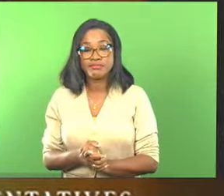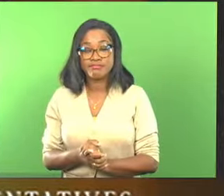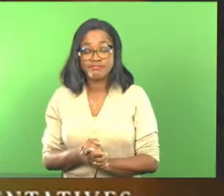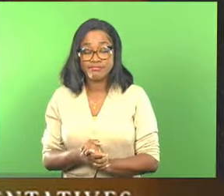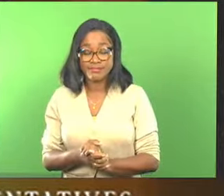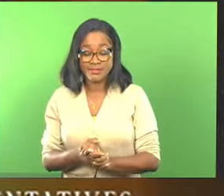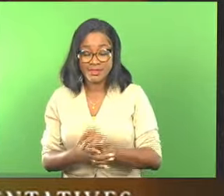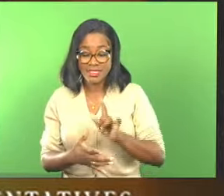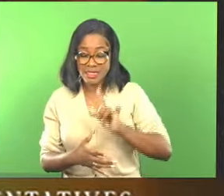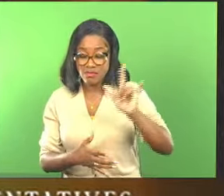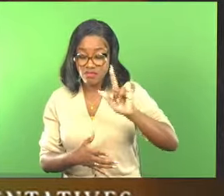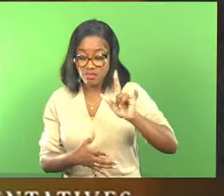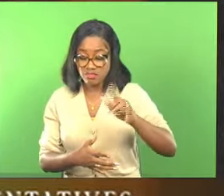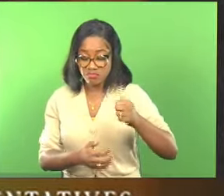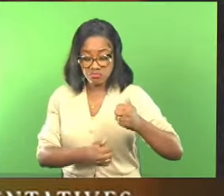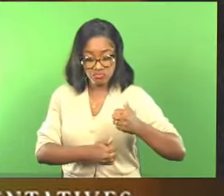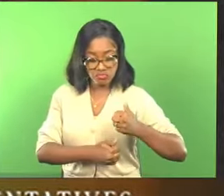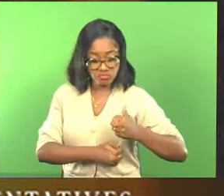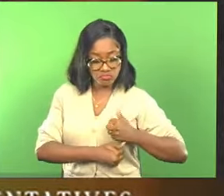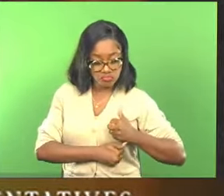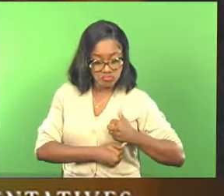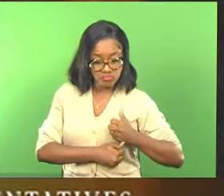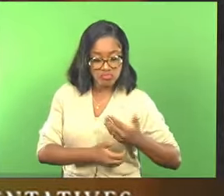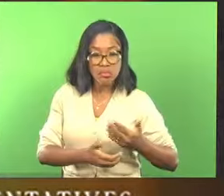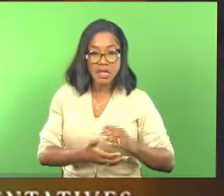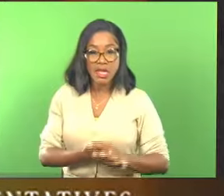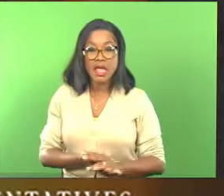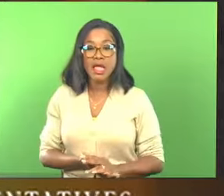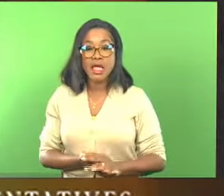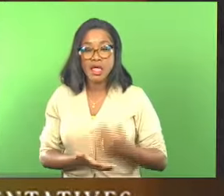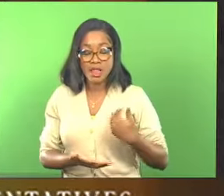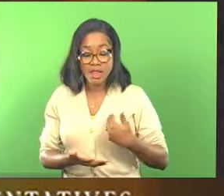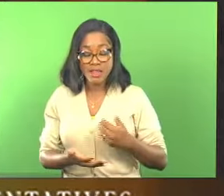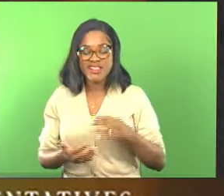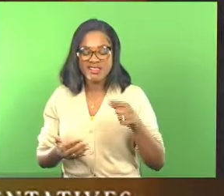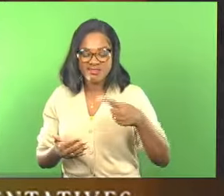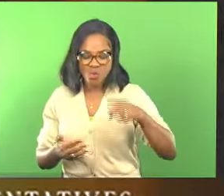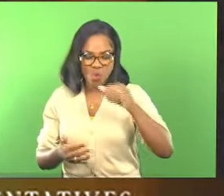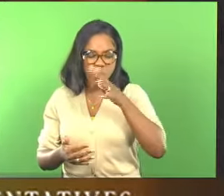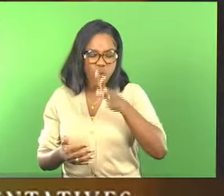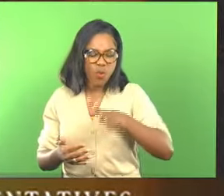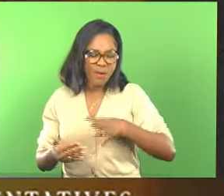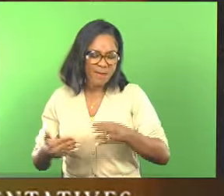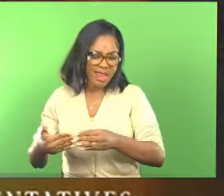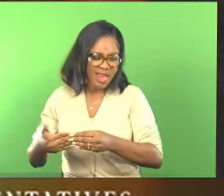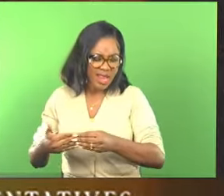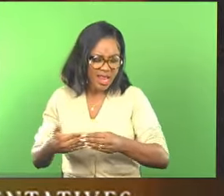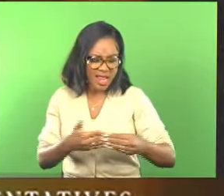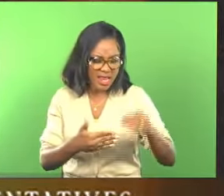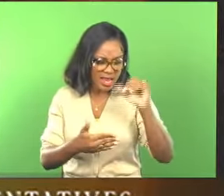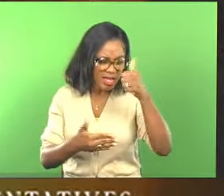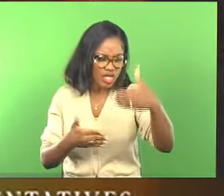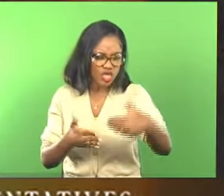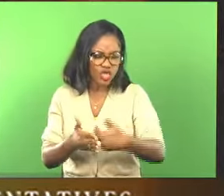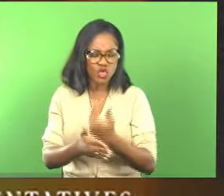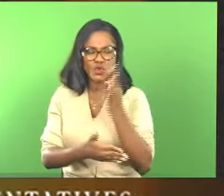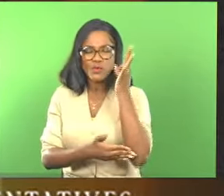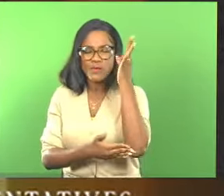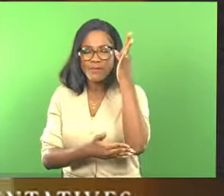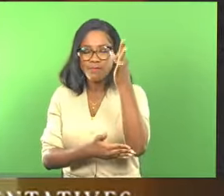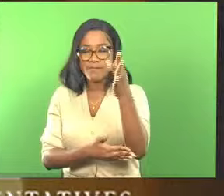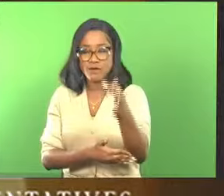aviation to armed forces, they are leading India to a new future in